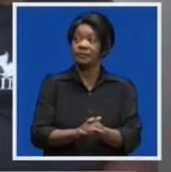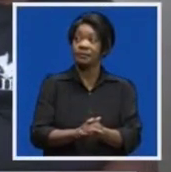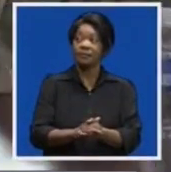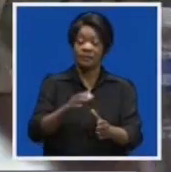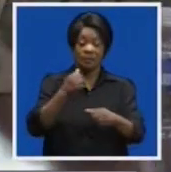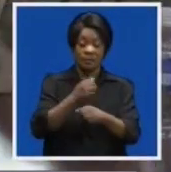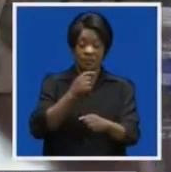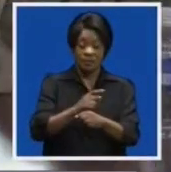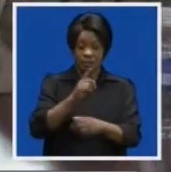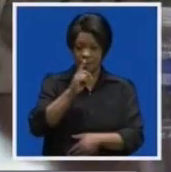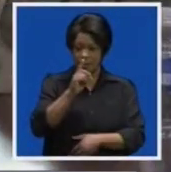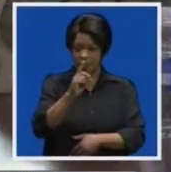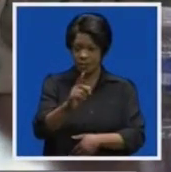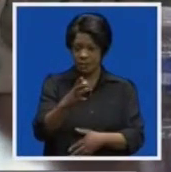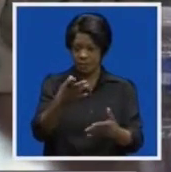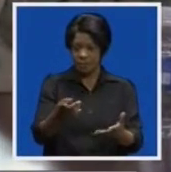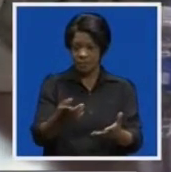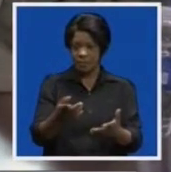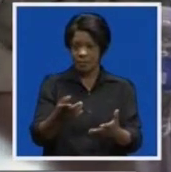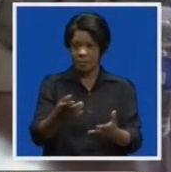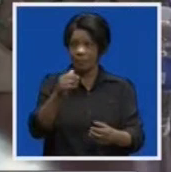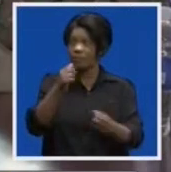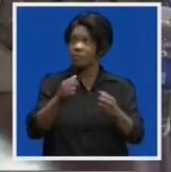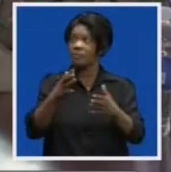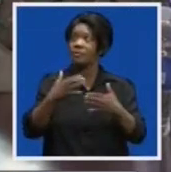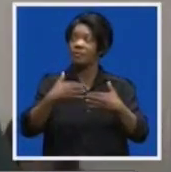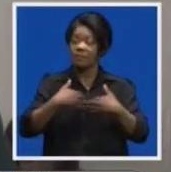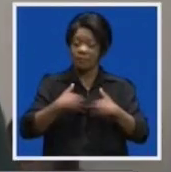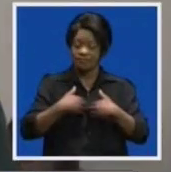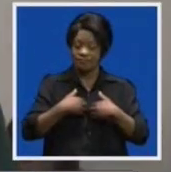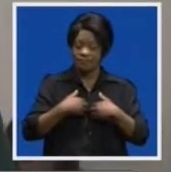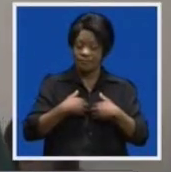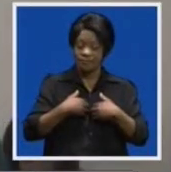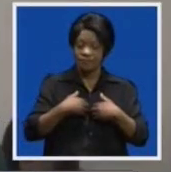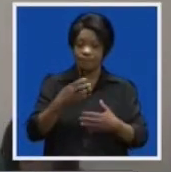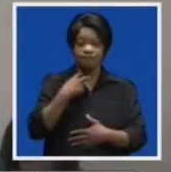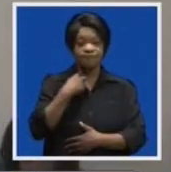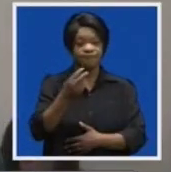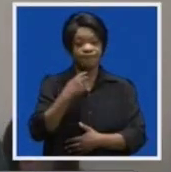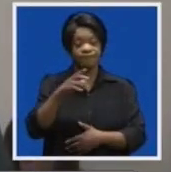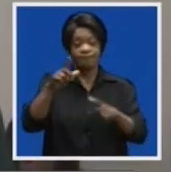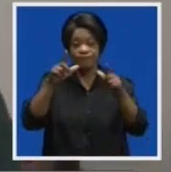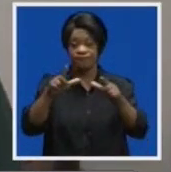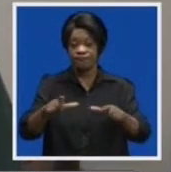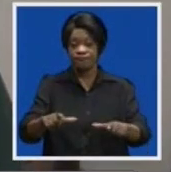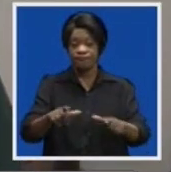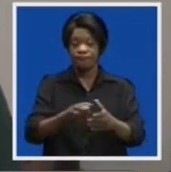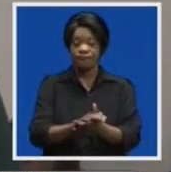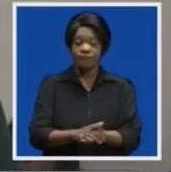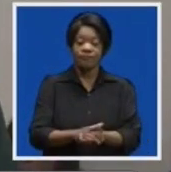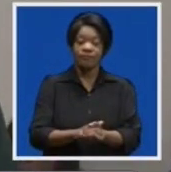ensuring that we buy into our National Health Strategic Plan of reducing maternal mortality from